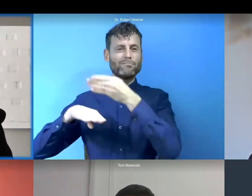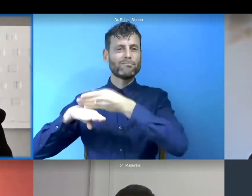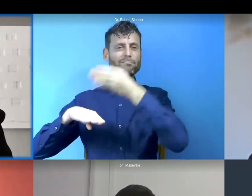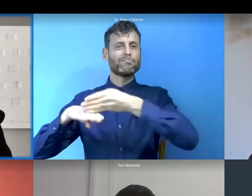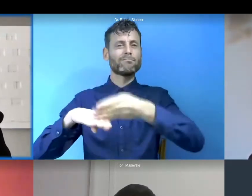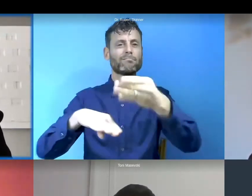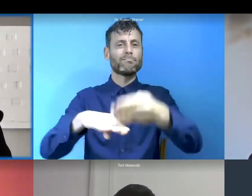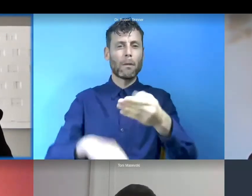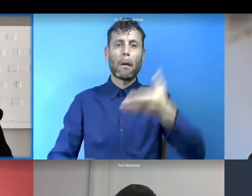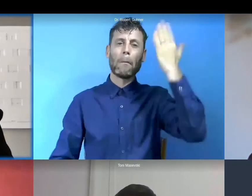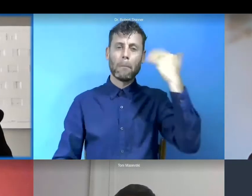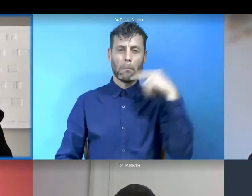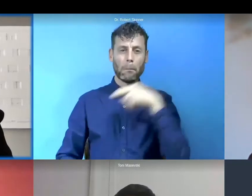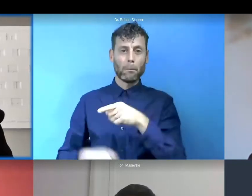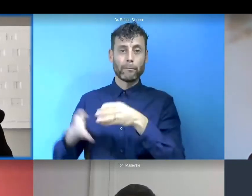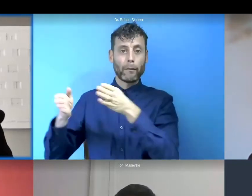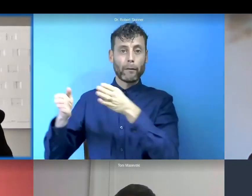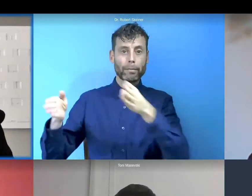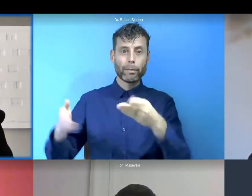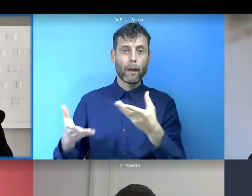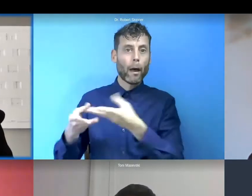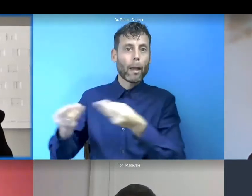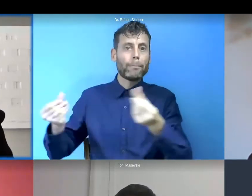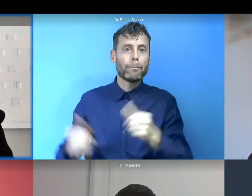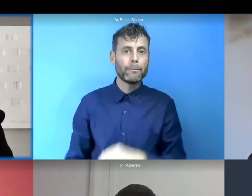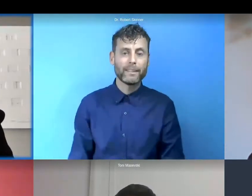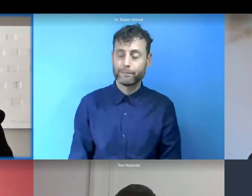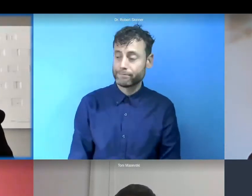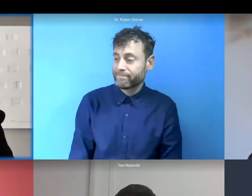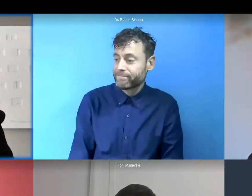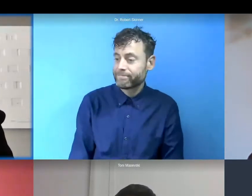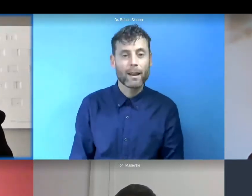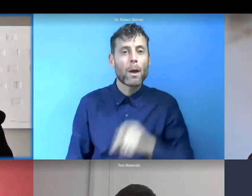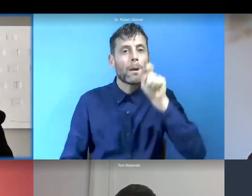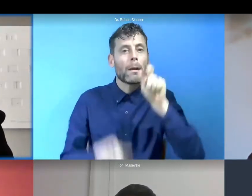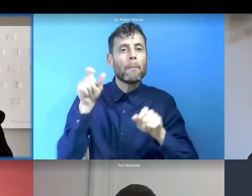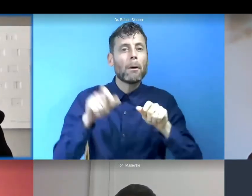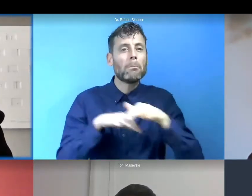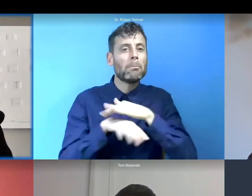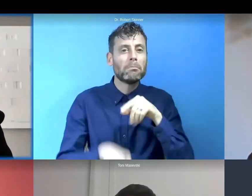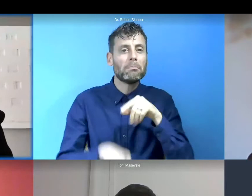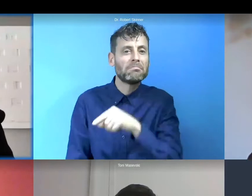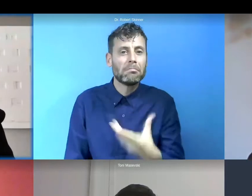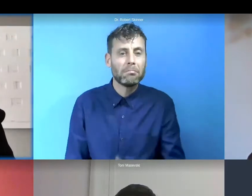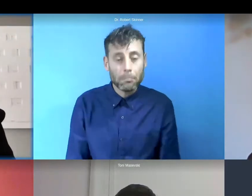as you said before, spaces for human and urban relations.